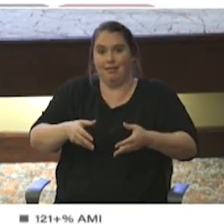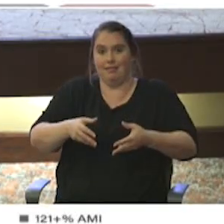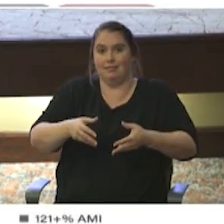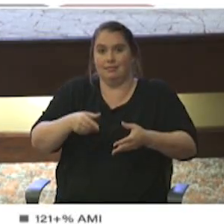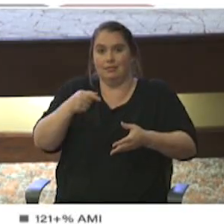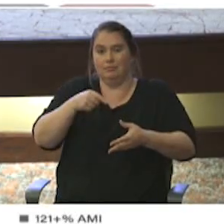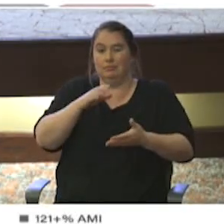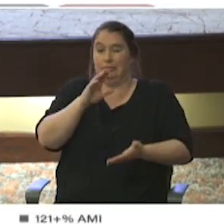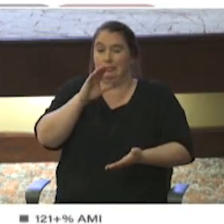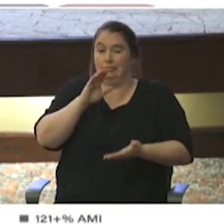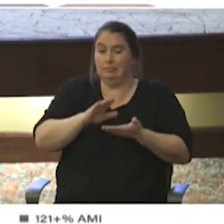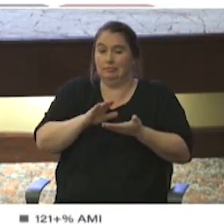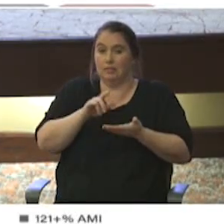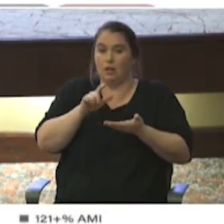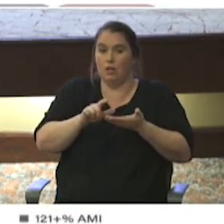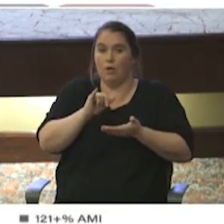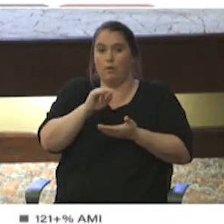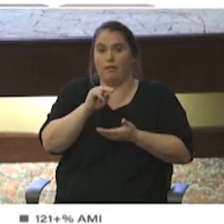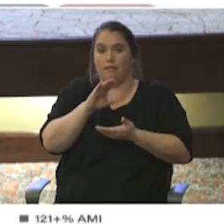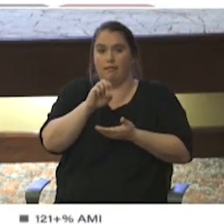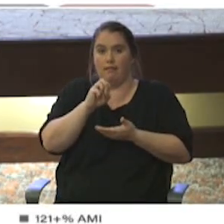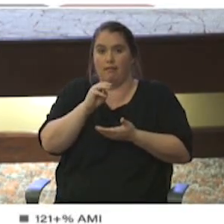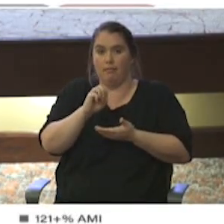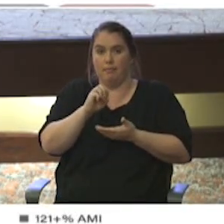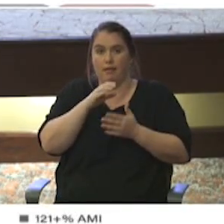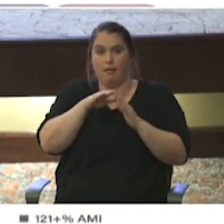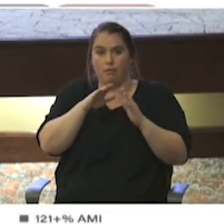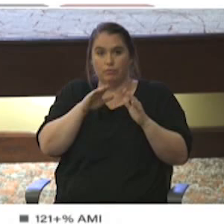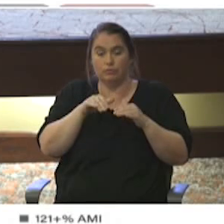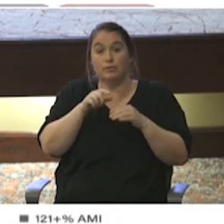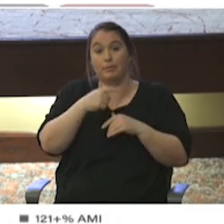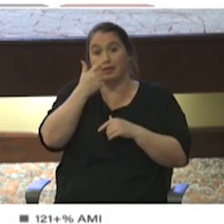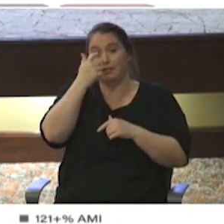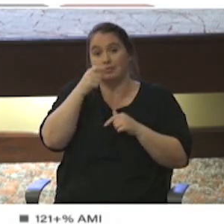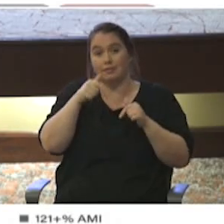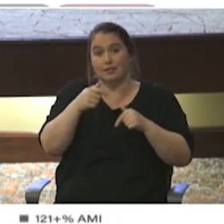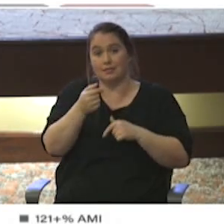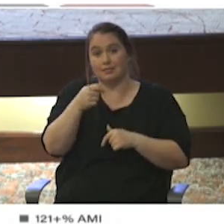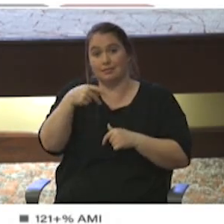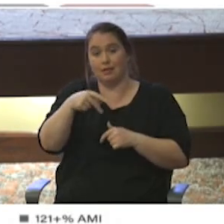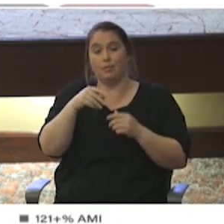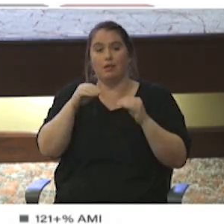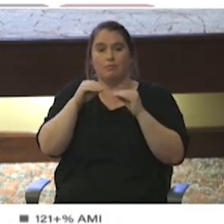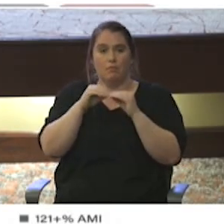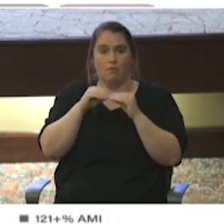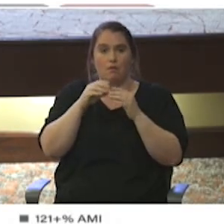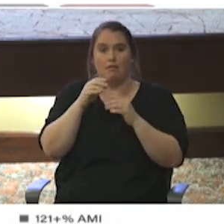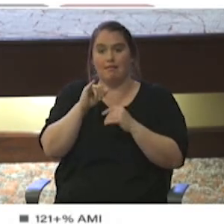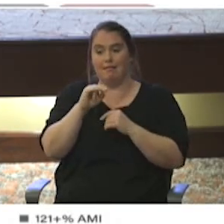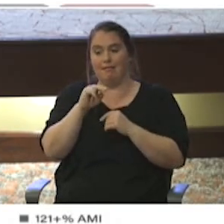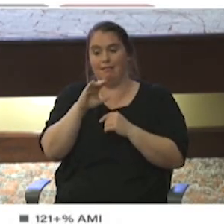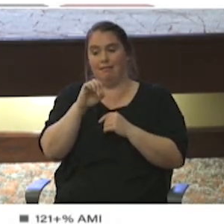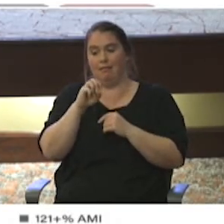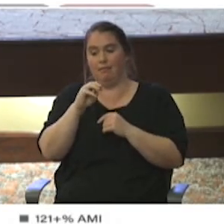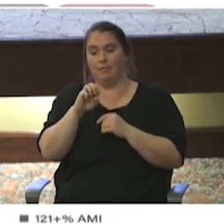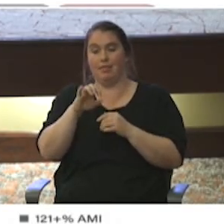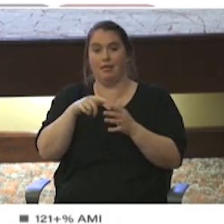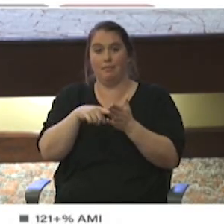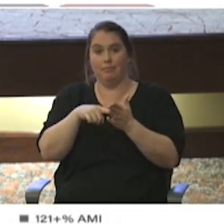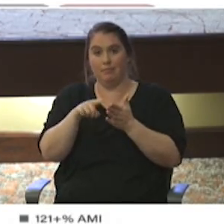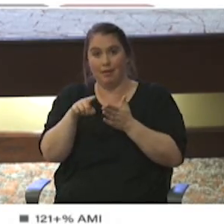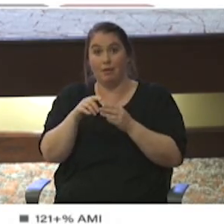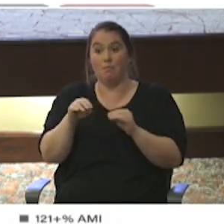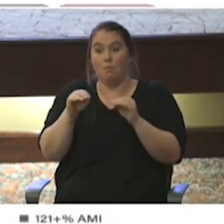extremely low-income households. Because of this gap, we have lower-income households who are paying above their